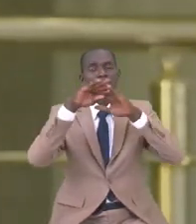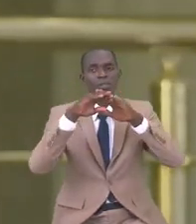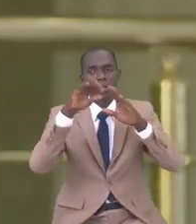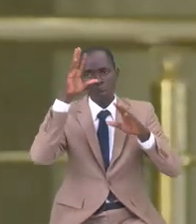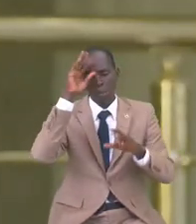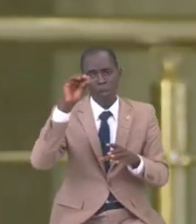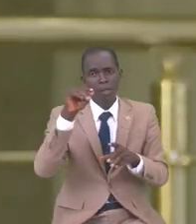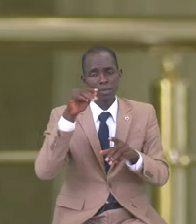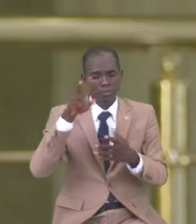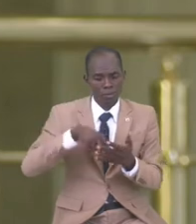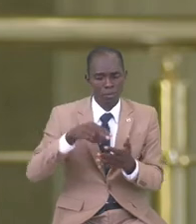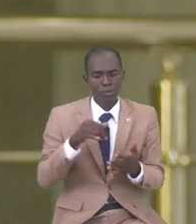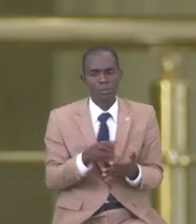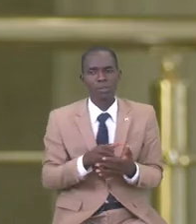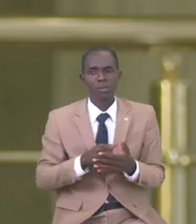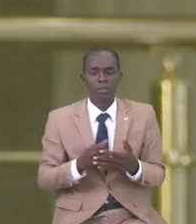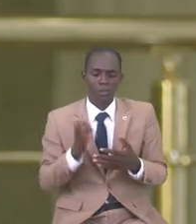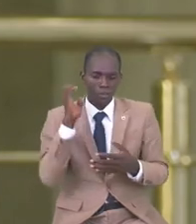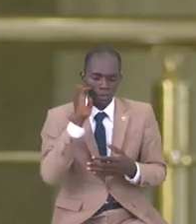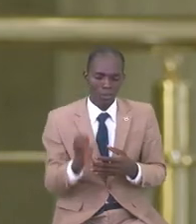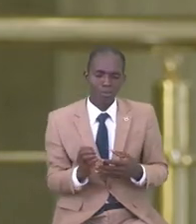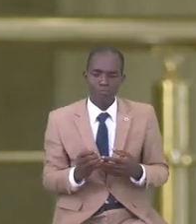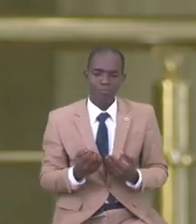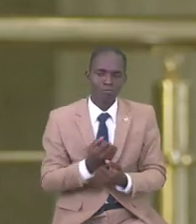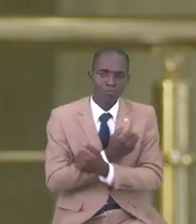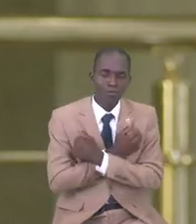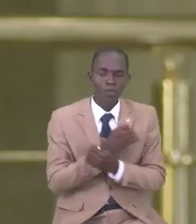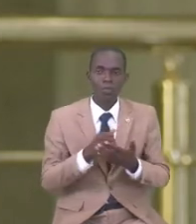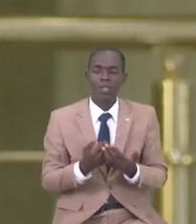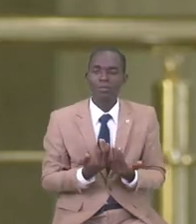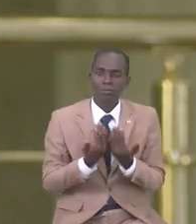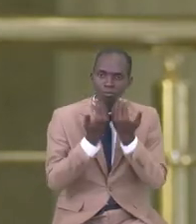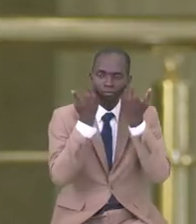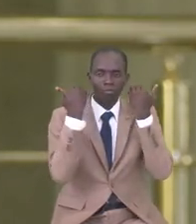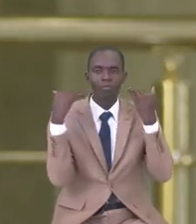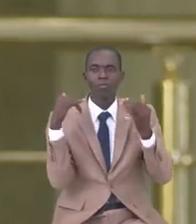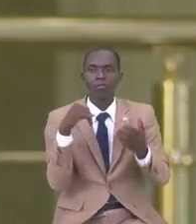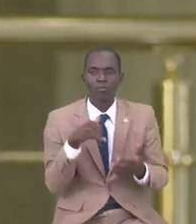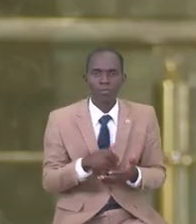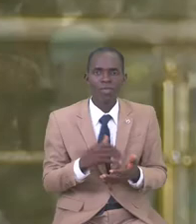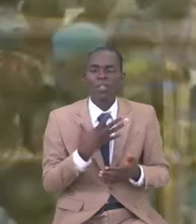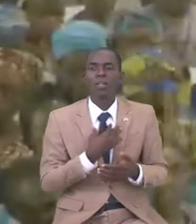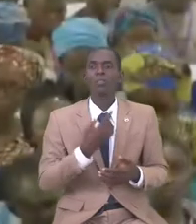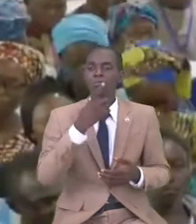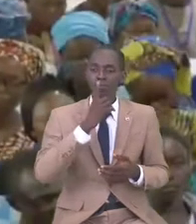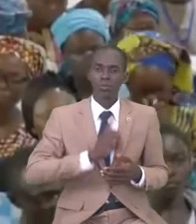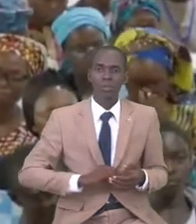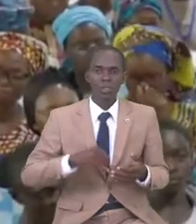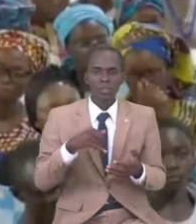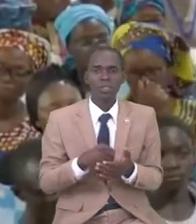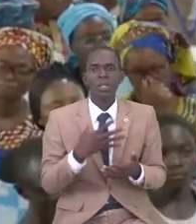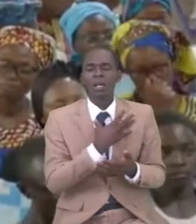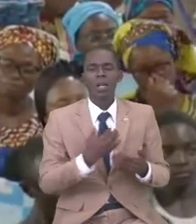He imbibed it. He embraced it, he swallowed it, he digested it. He had no